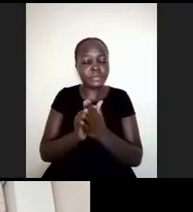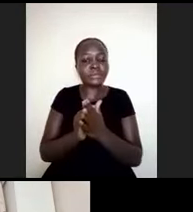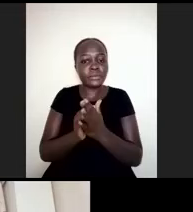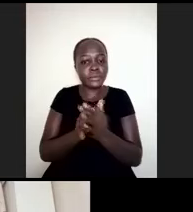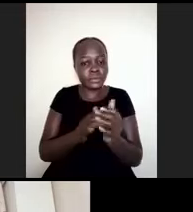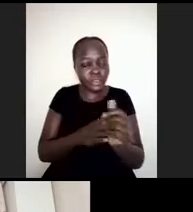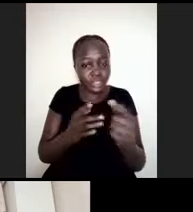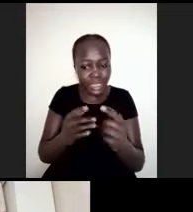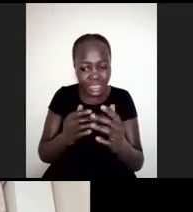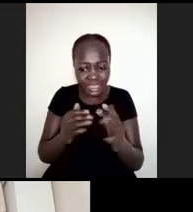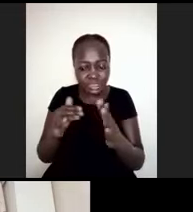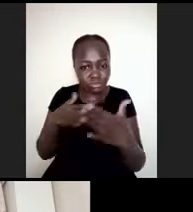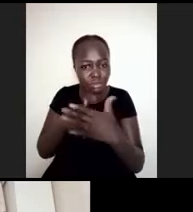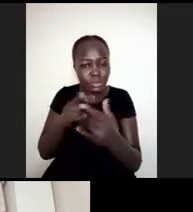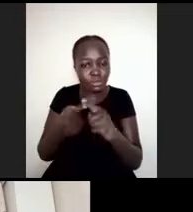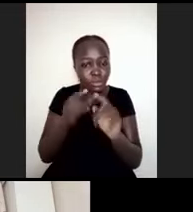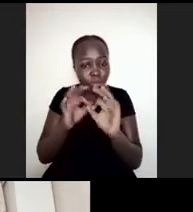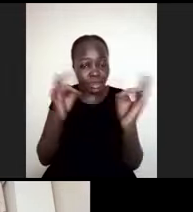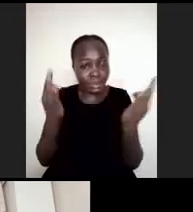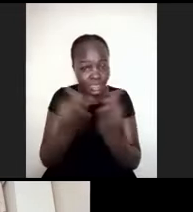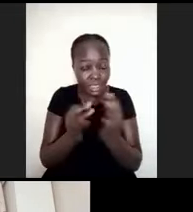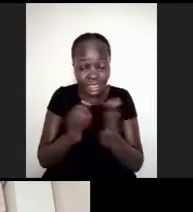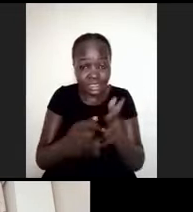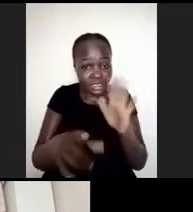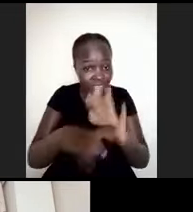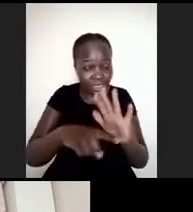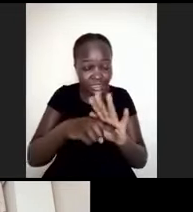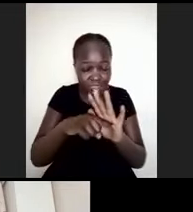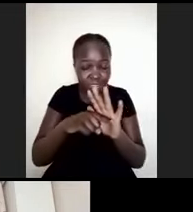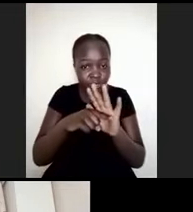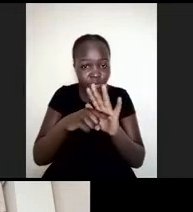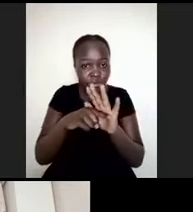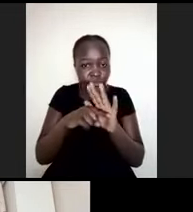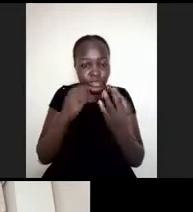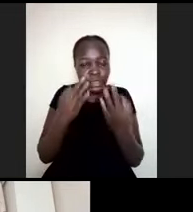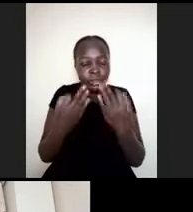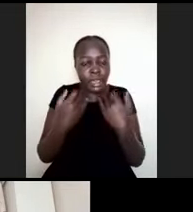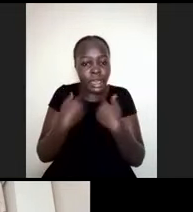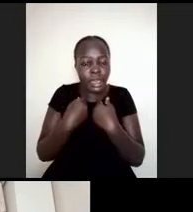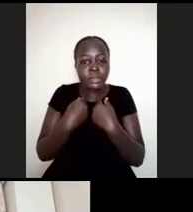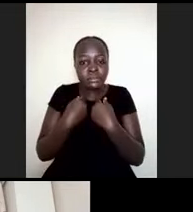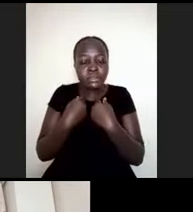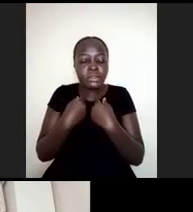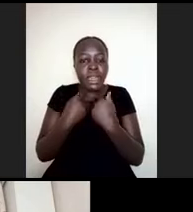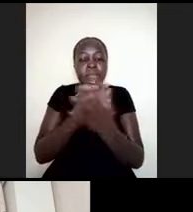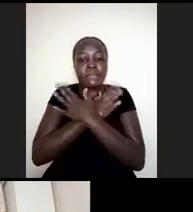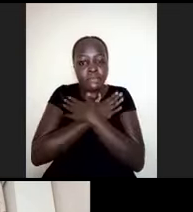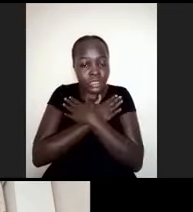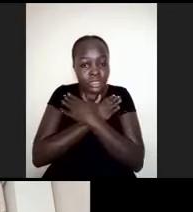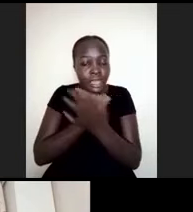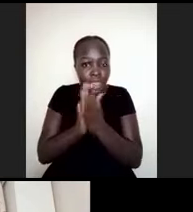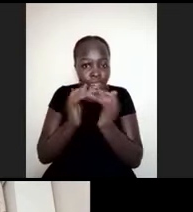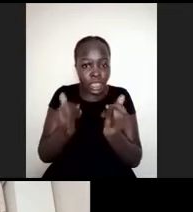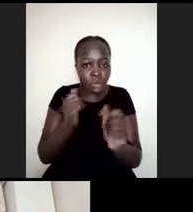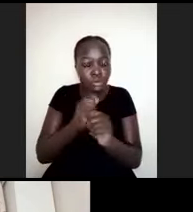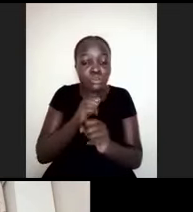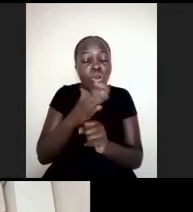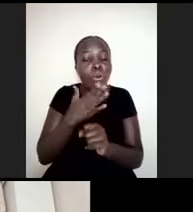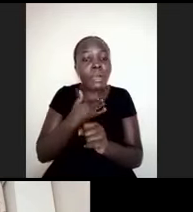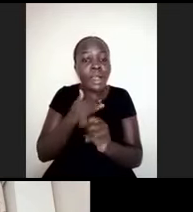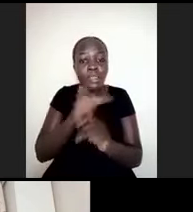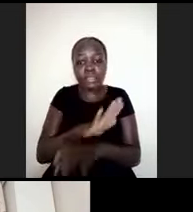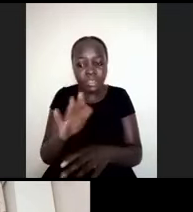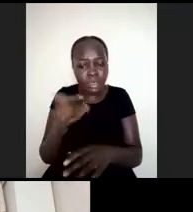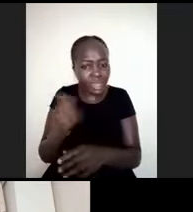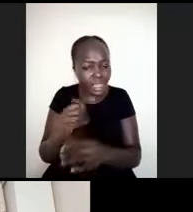family, it's negative, you know. If you have existing friends and now you don't want them anymore, you know, your